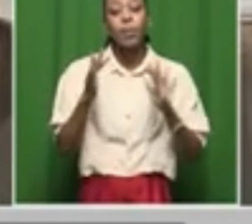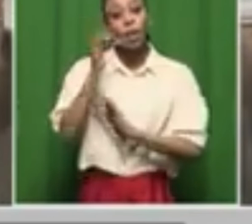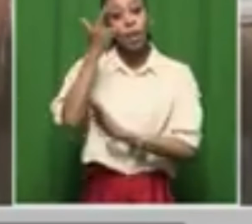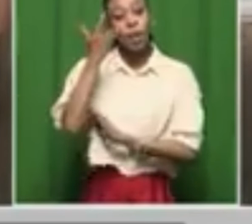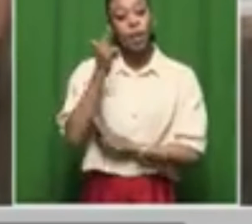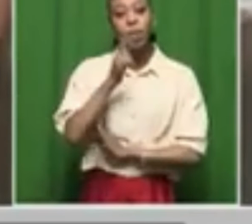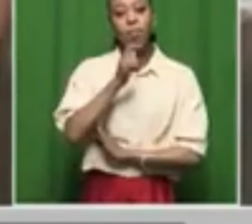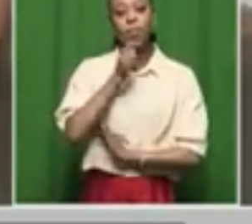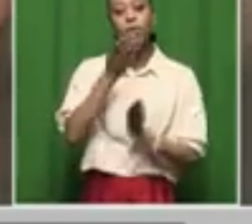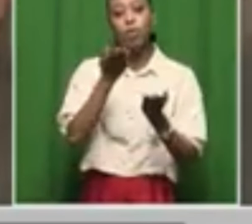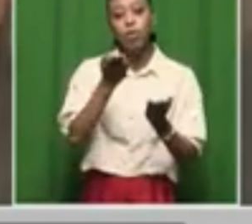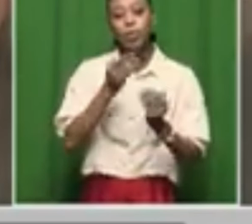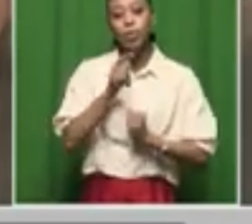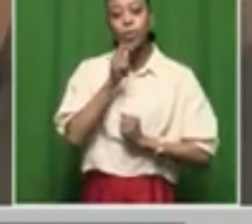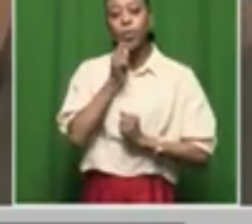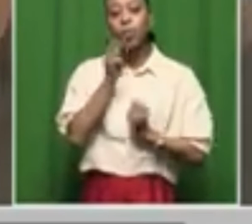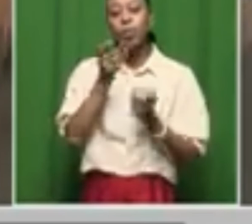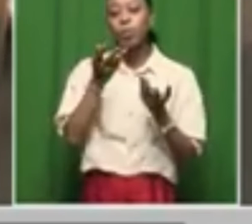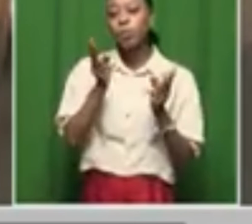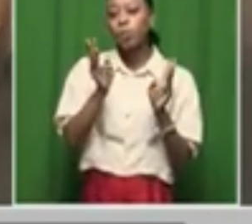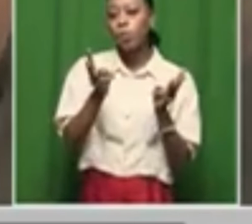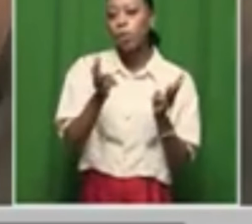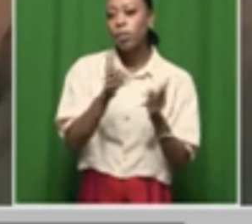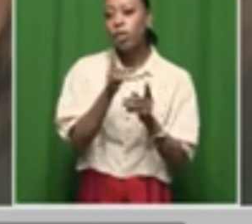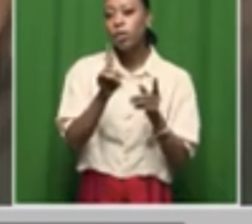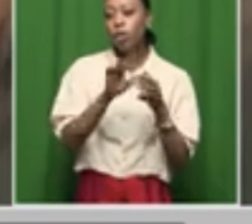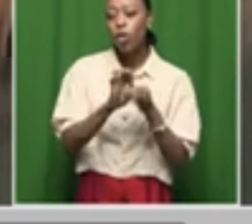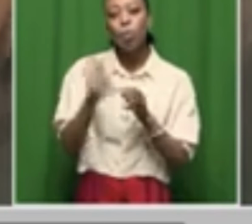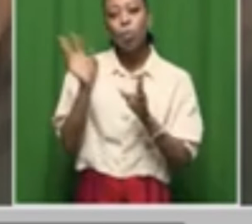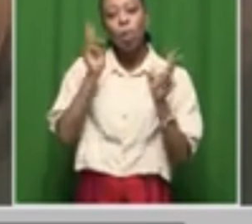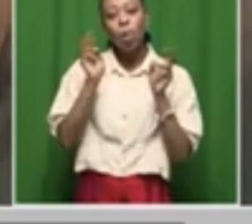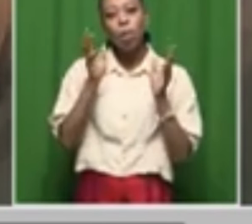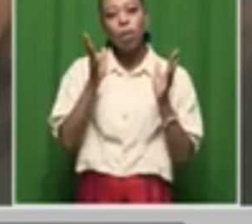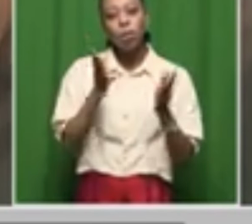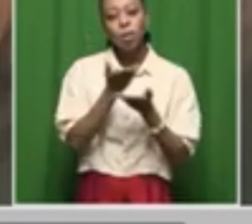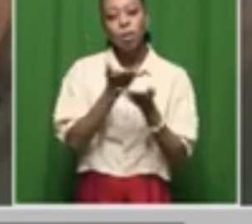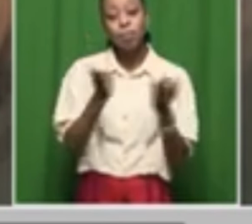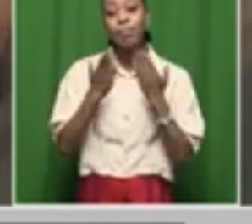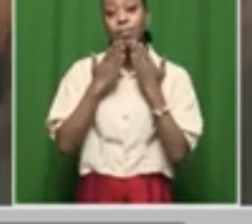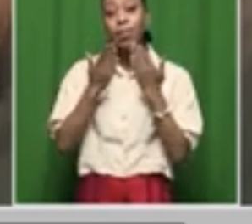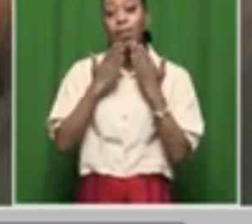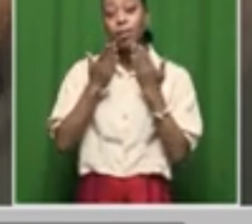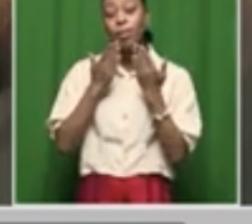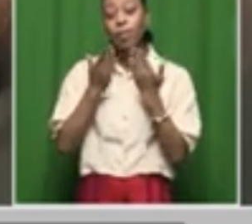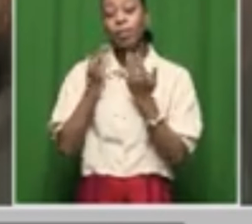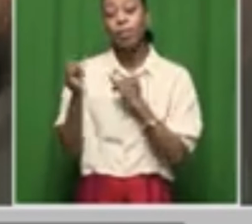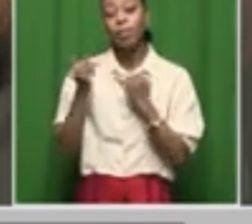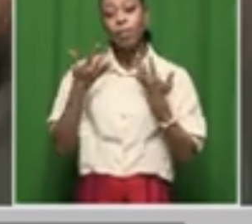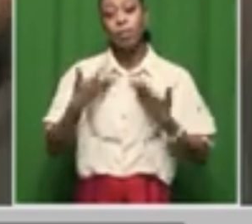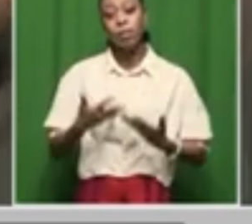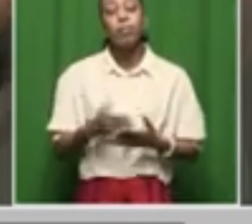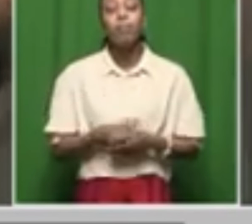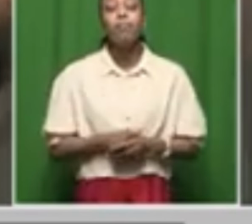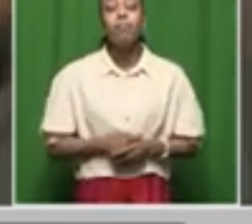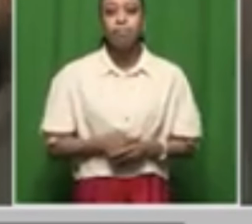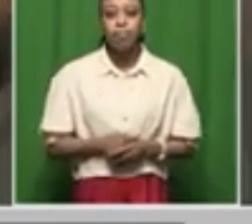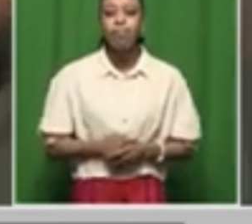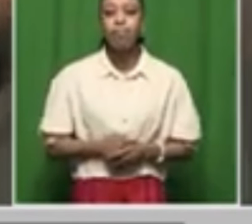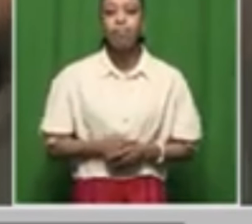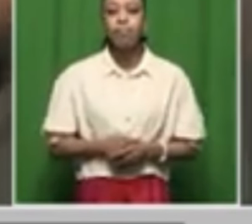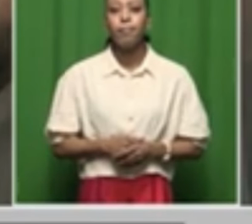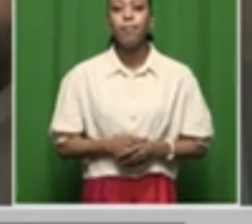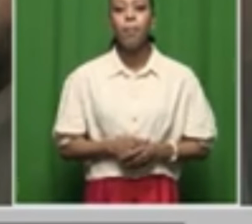Good morning to you. Good morning to the listeners and viewers out there. And Minister, thank you very much for having me. It's an absolute pleasure. Thanks for heeding our invitation.